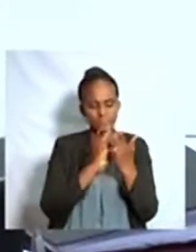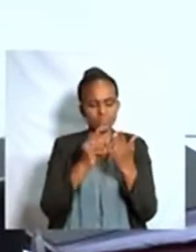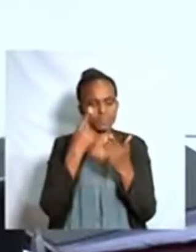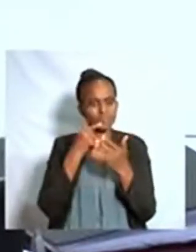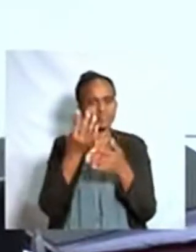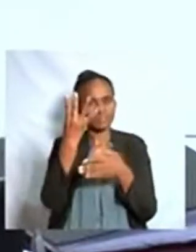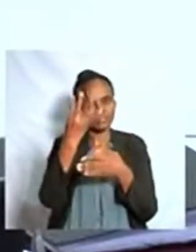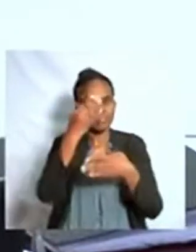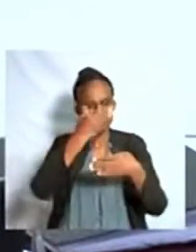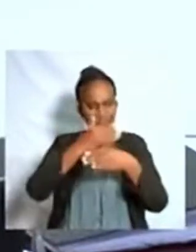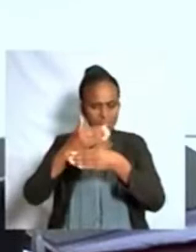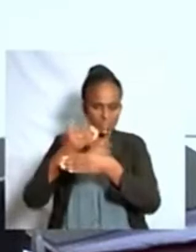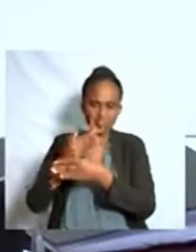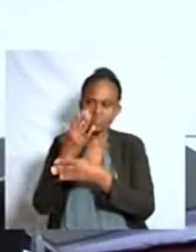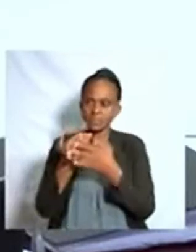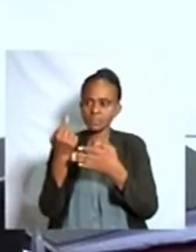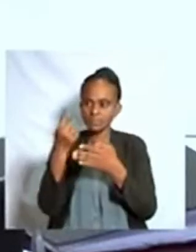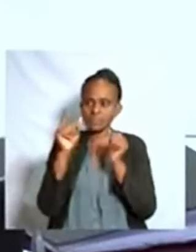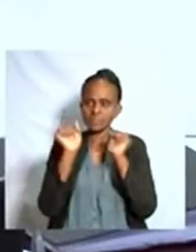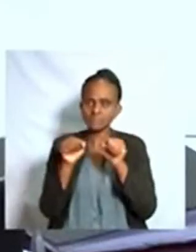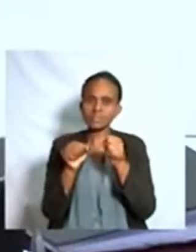that somebody is able to see.